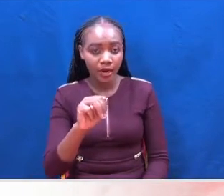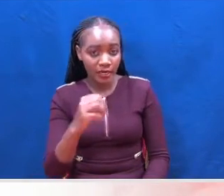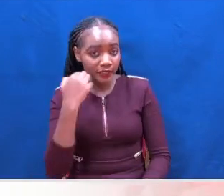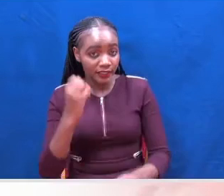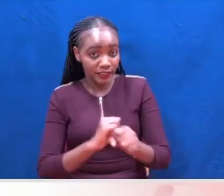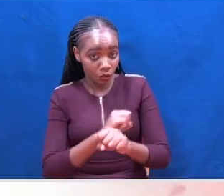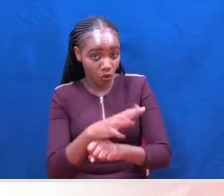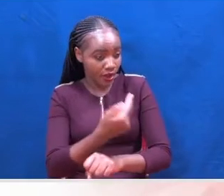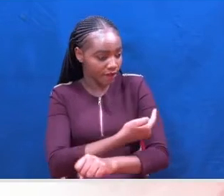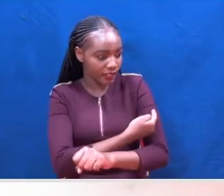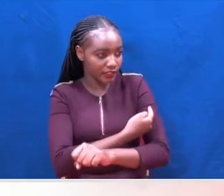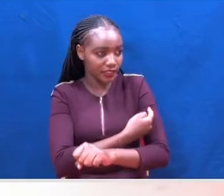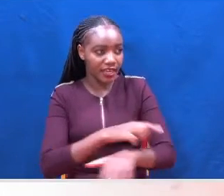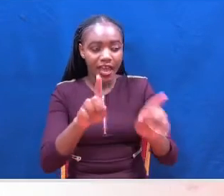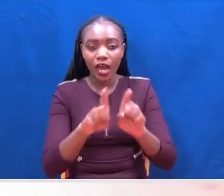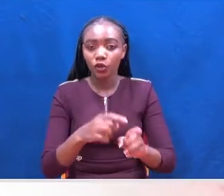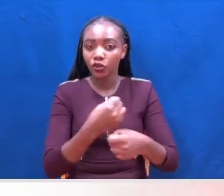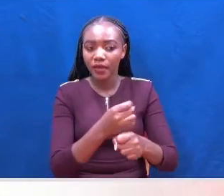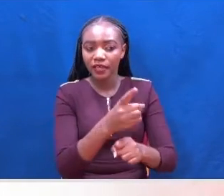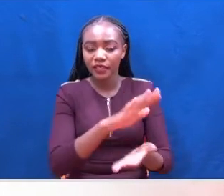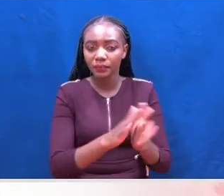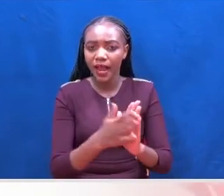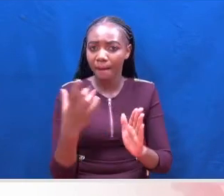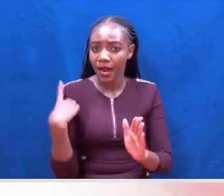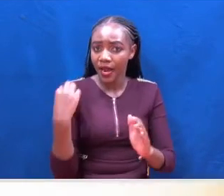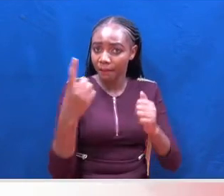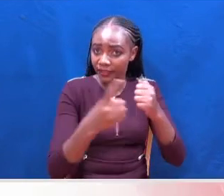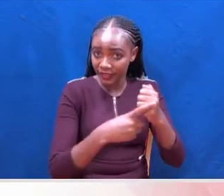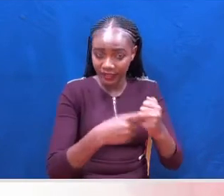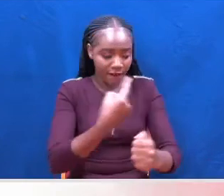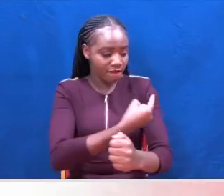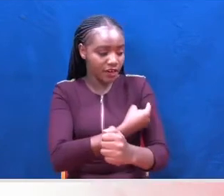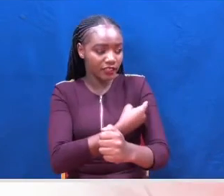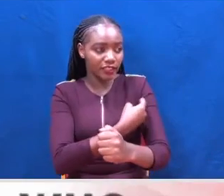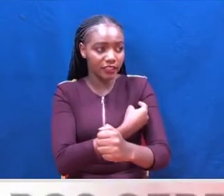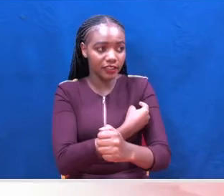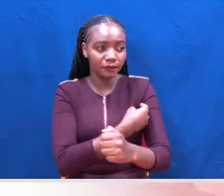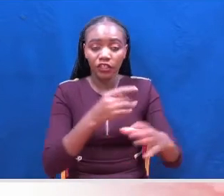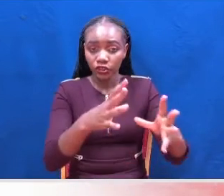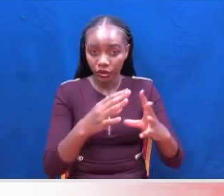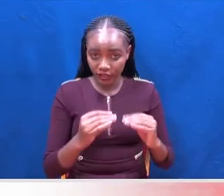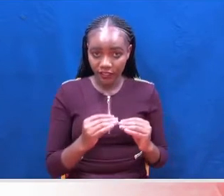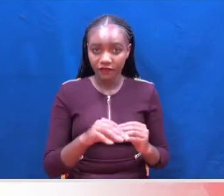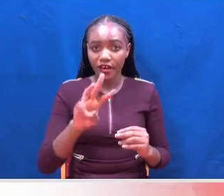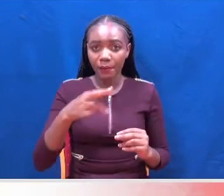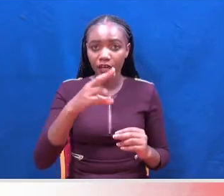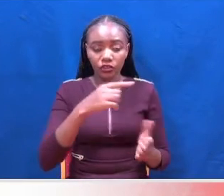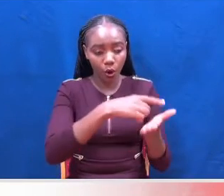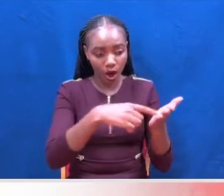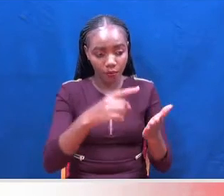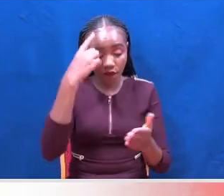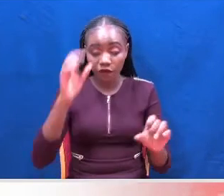vaccine, making it the sixth vaccine to receive WHO validation for